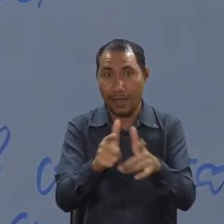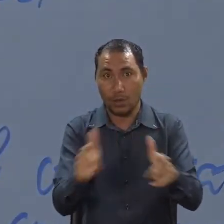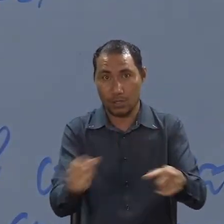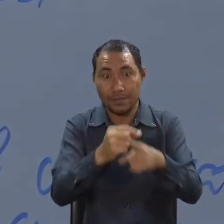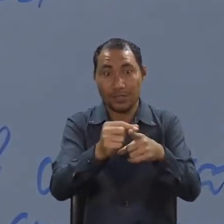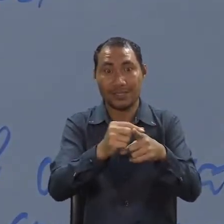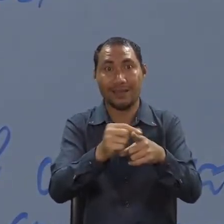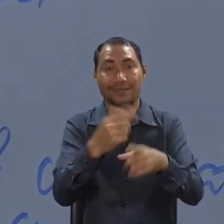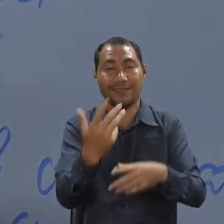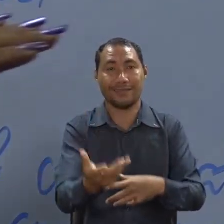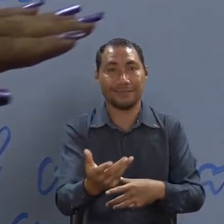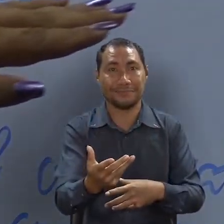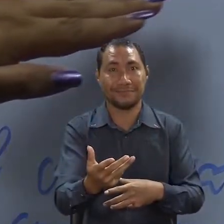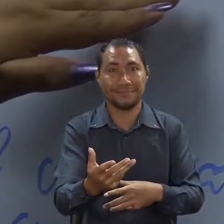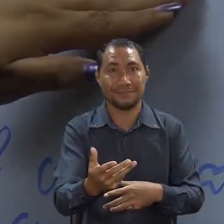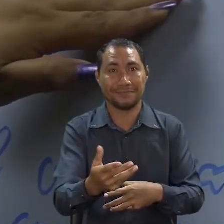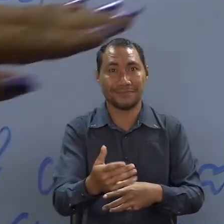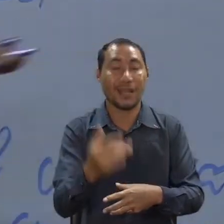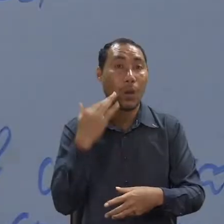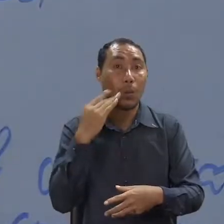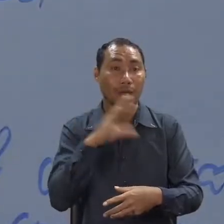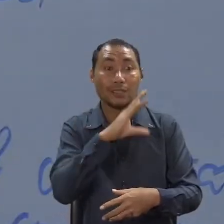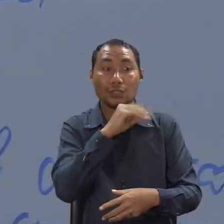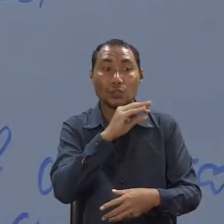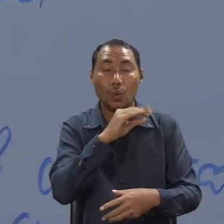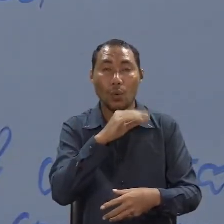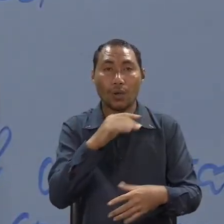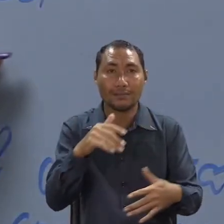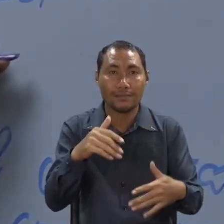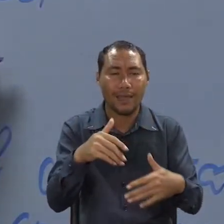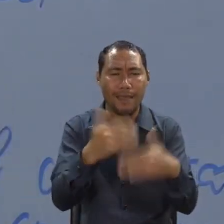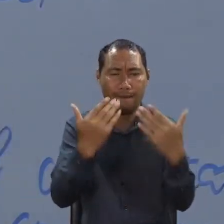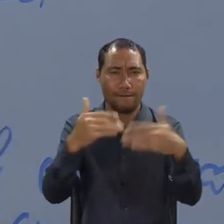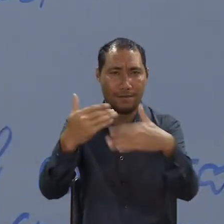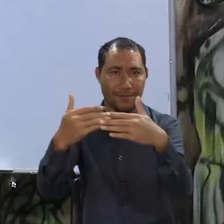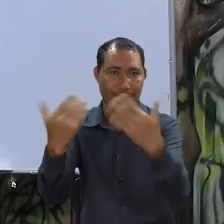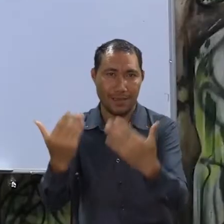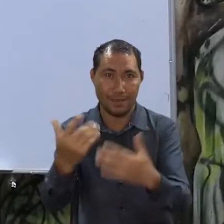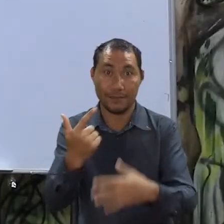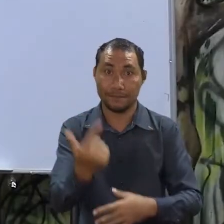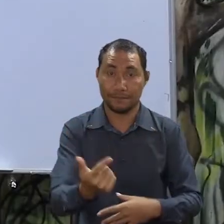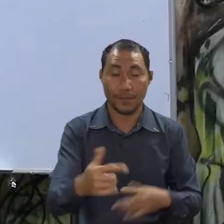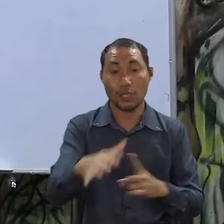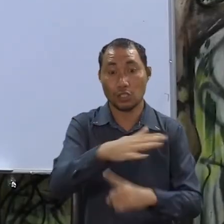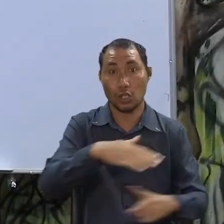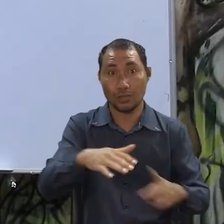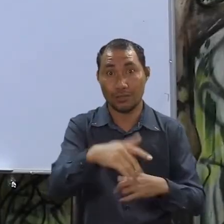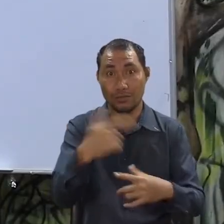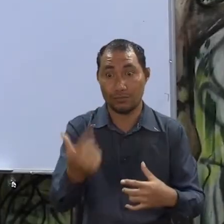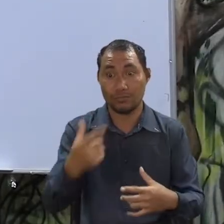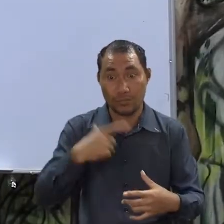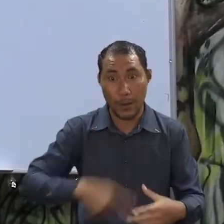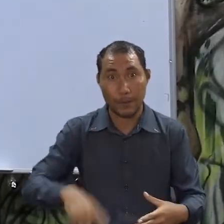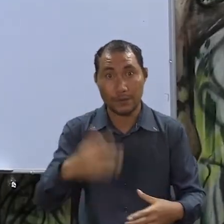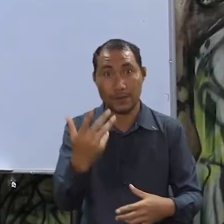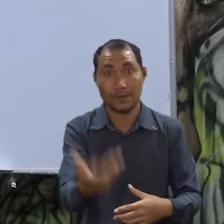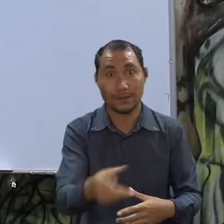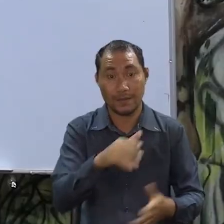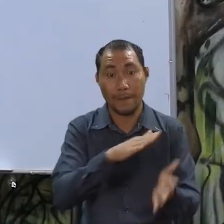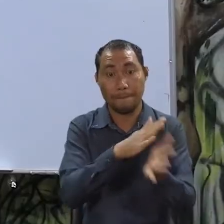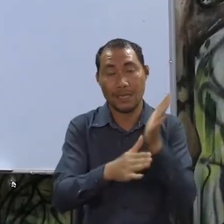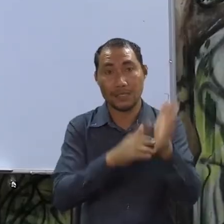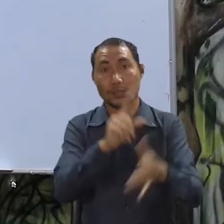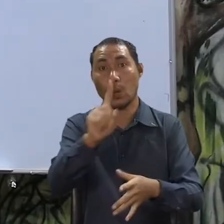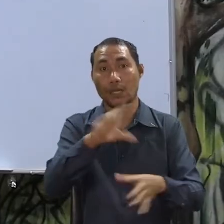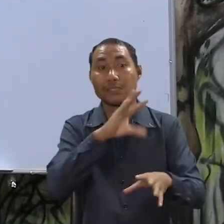a whaapea e te tautalai I aso uma. Social purposes means speaking